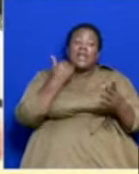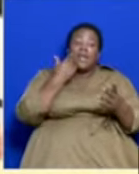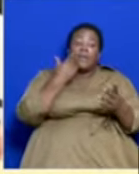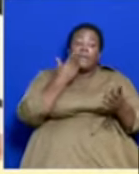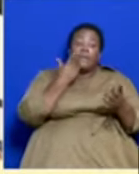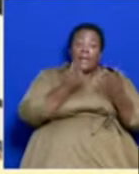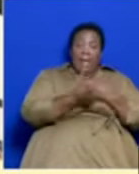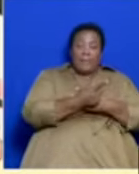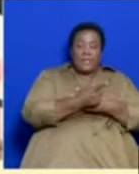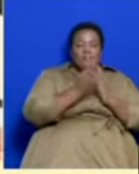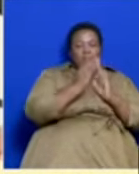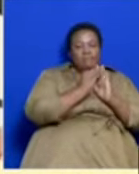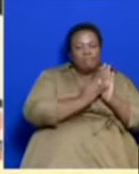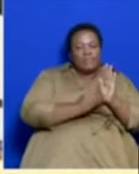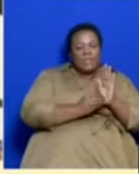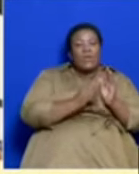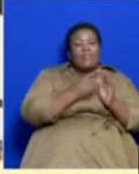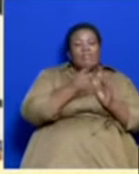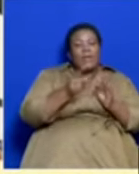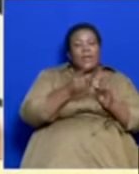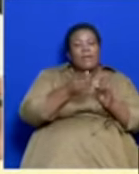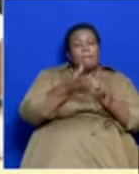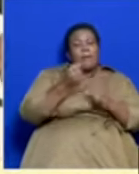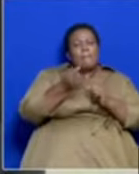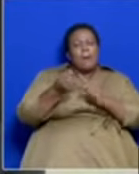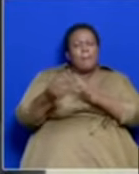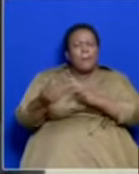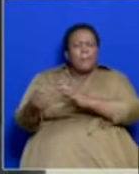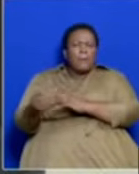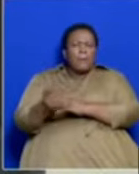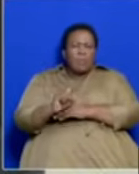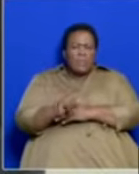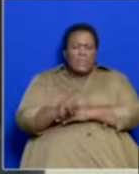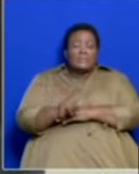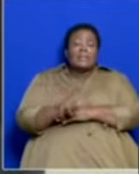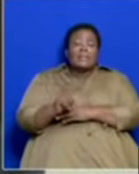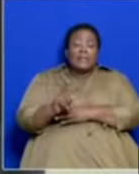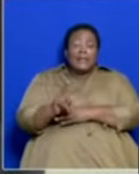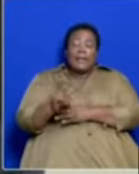then this is what they released and who they released it to. But